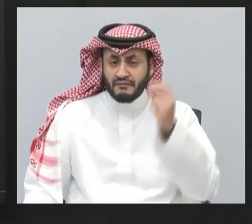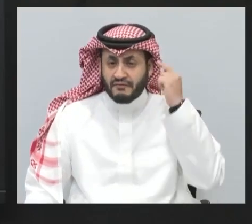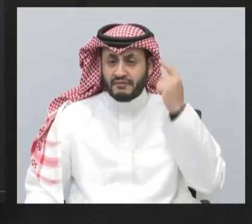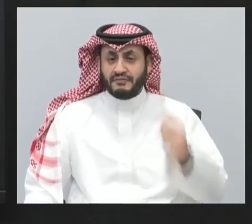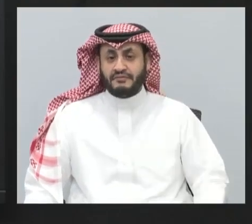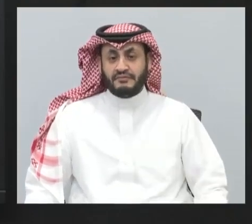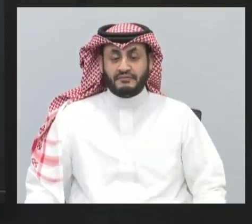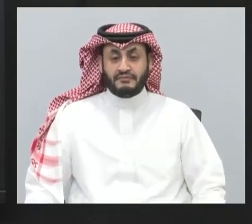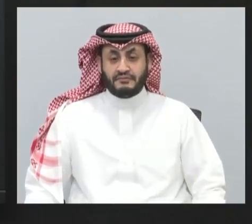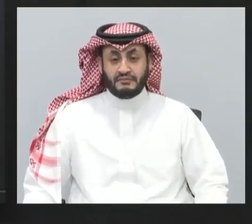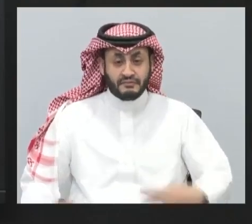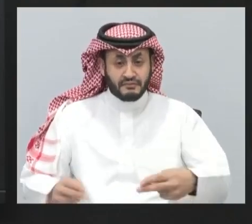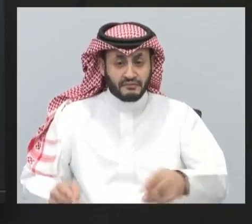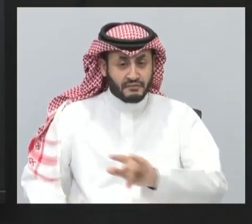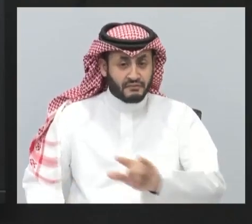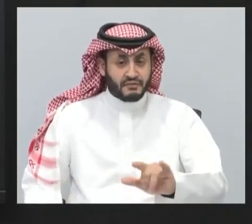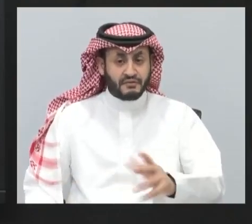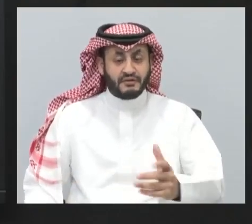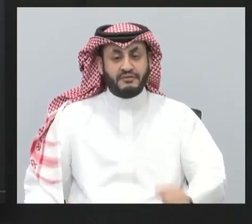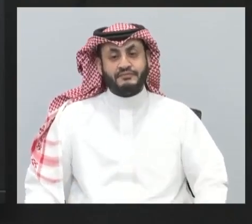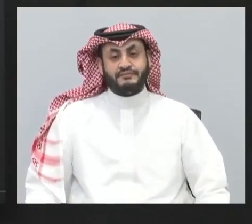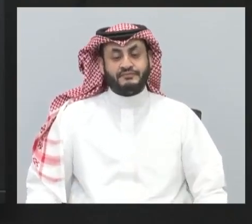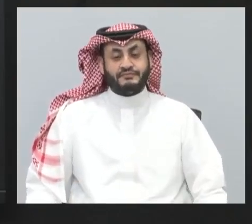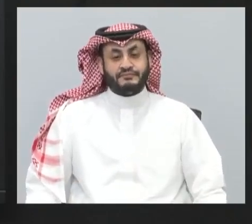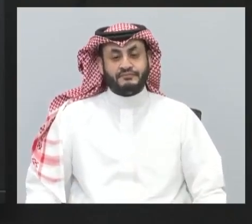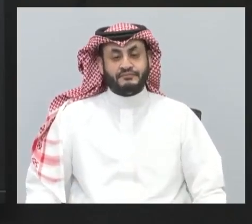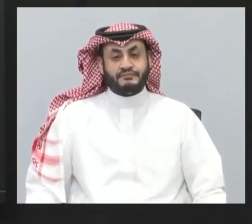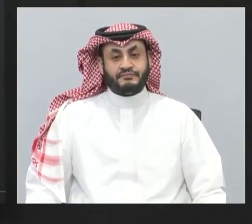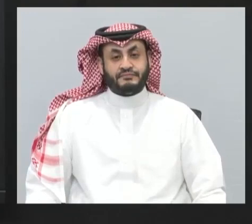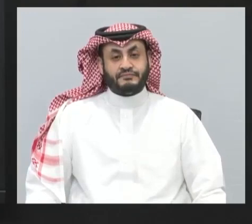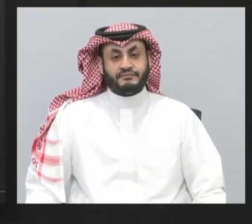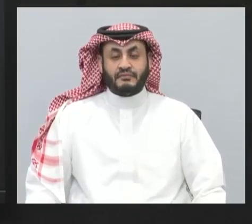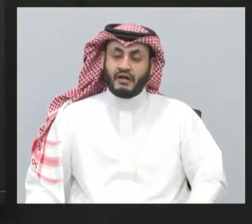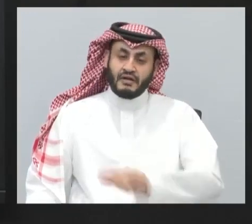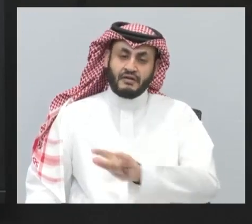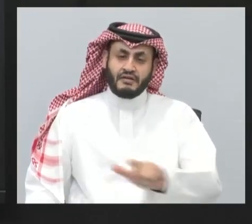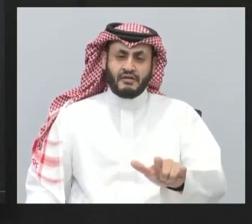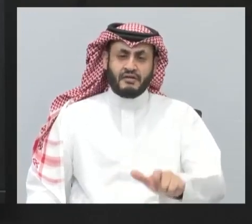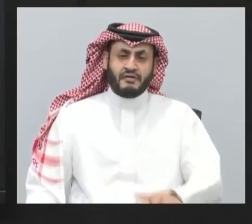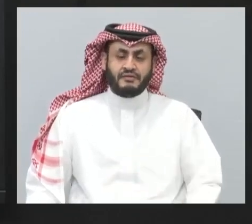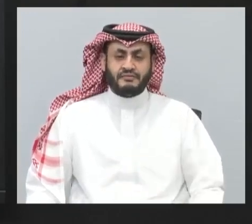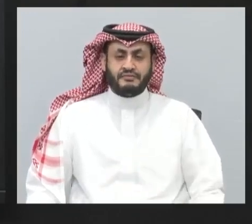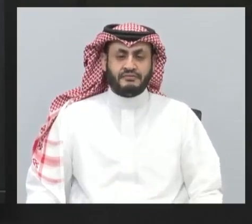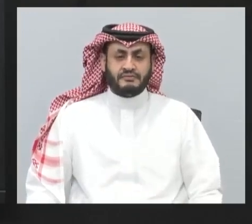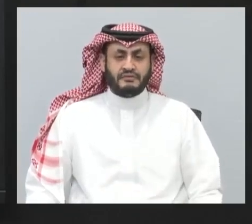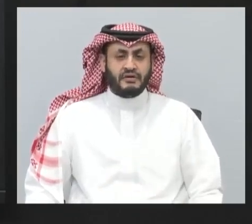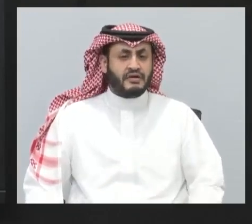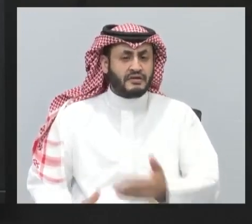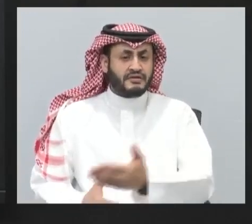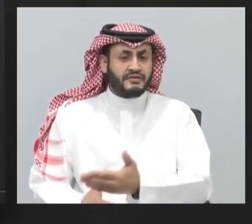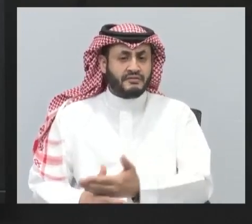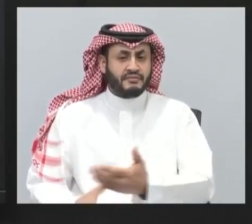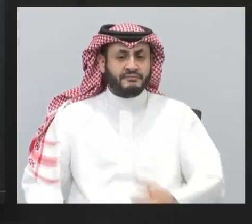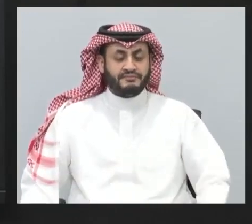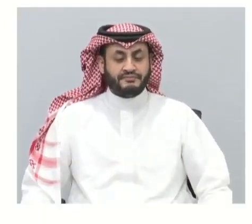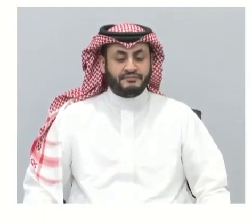she with or against learning through the internet? I guess she is against. What was her point of view? What did she